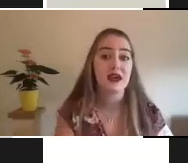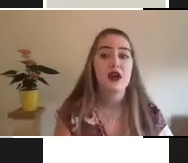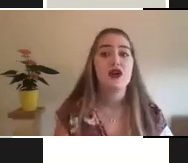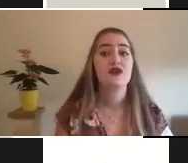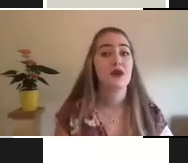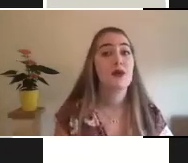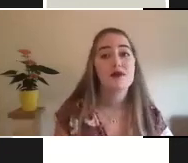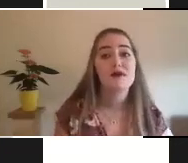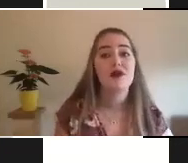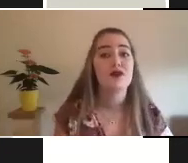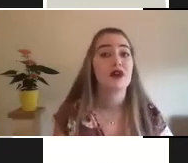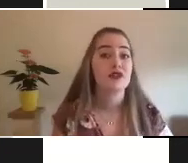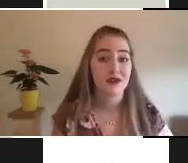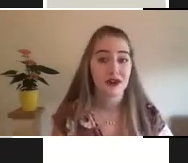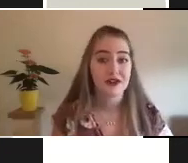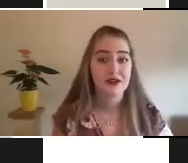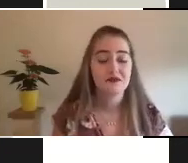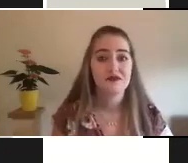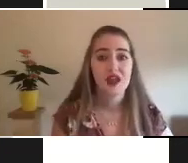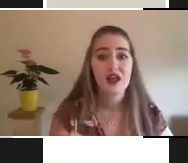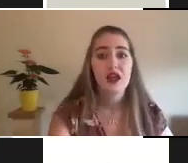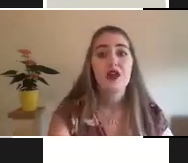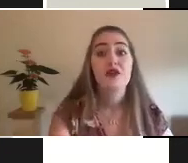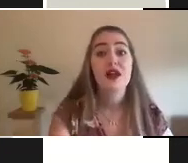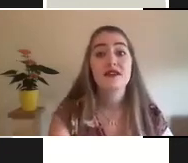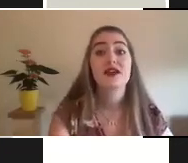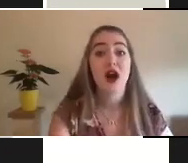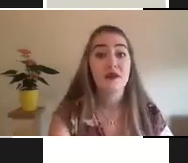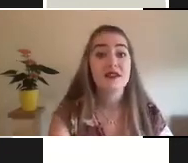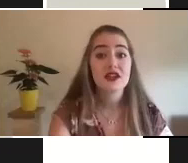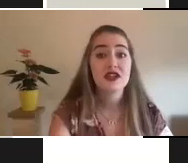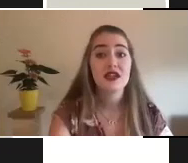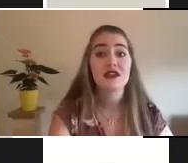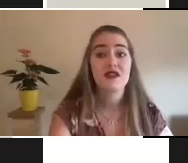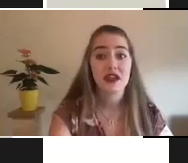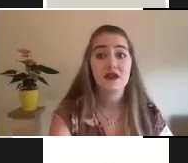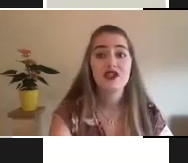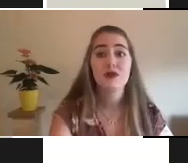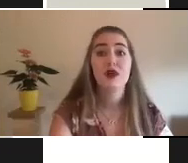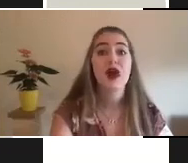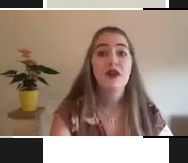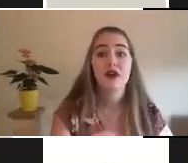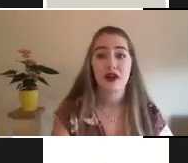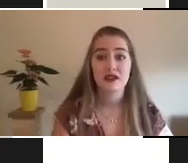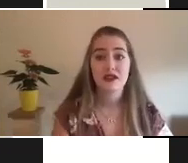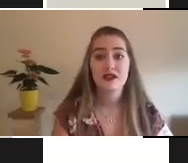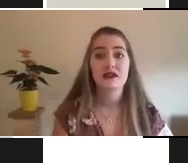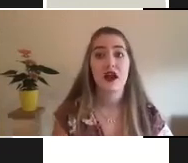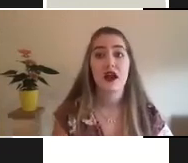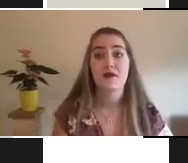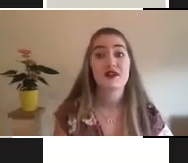peek to your board members or your donors. Utilize the comment section in the video to promote other